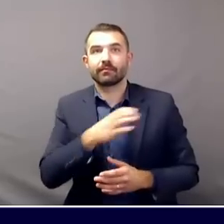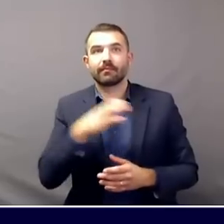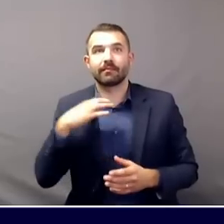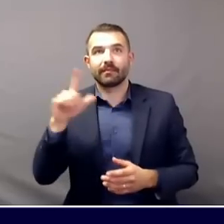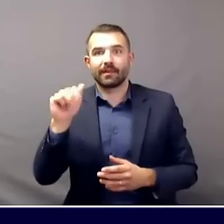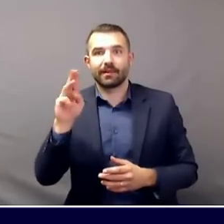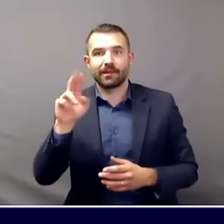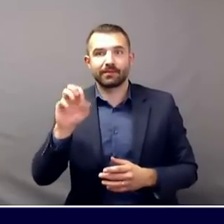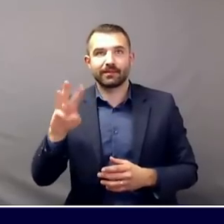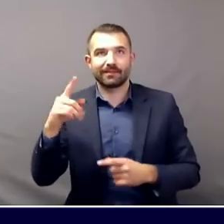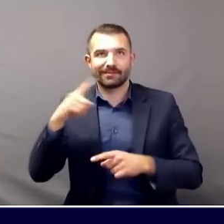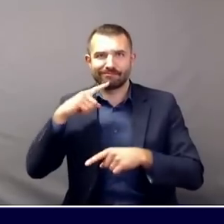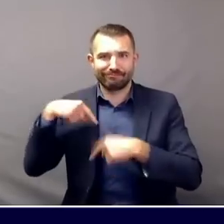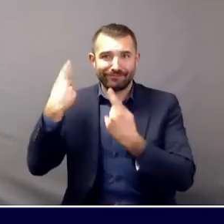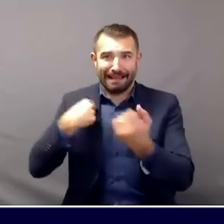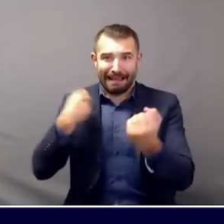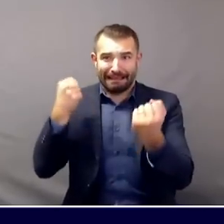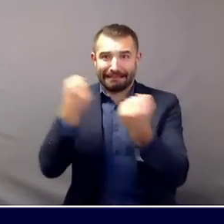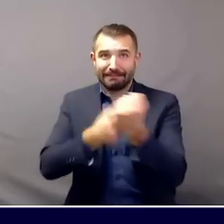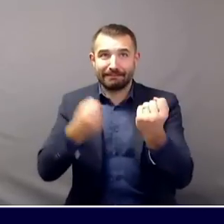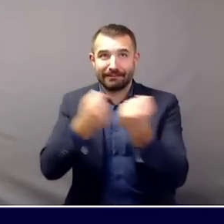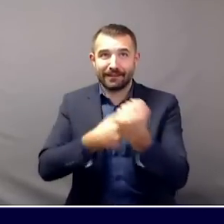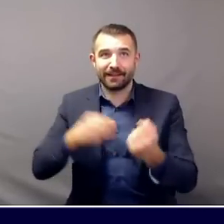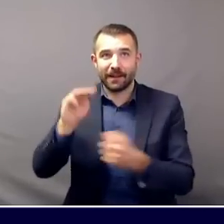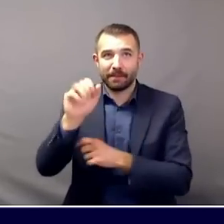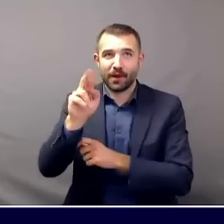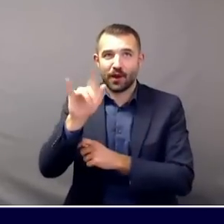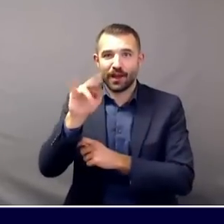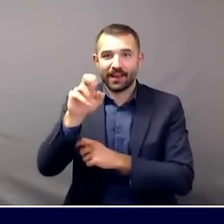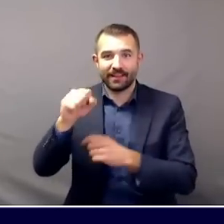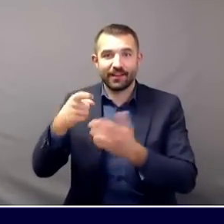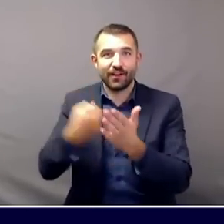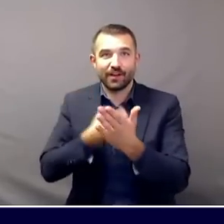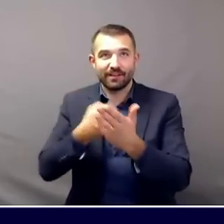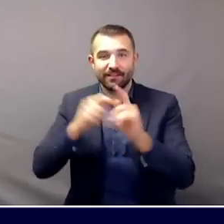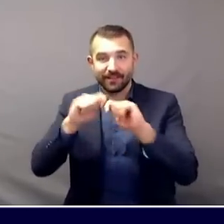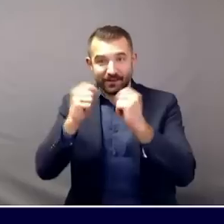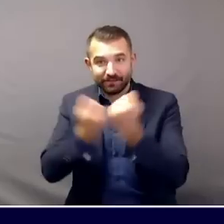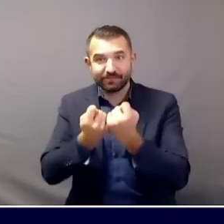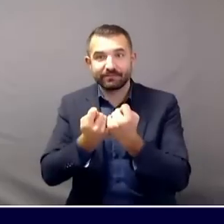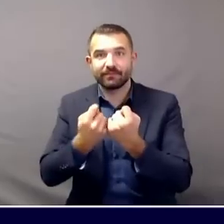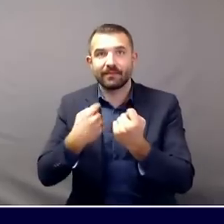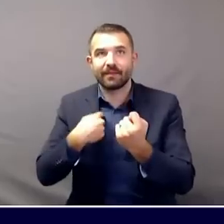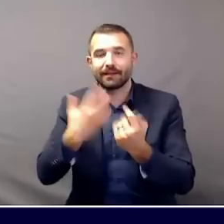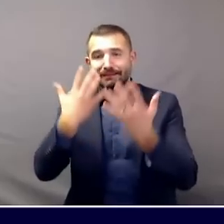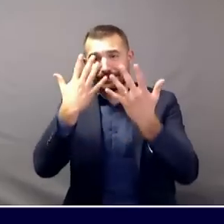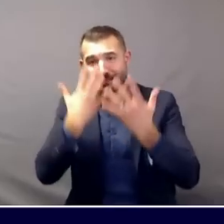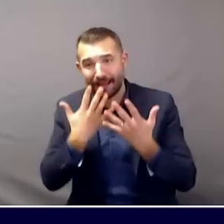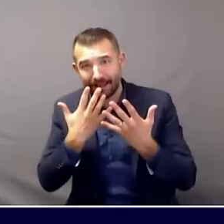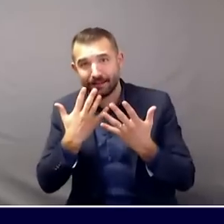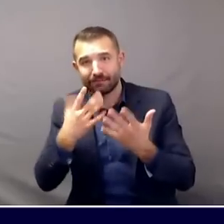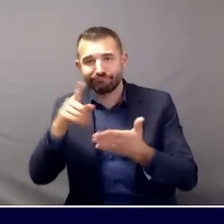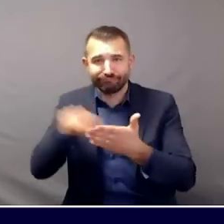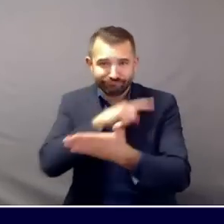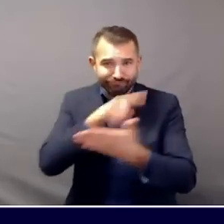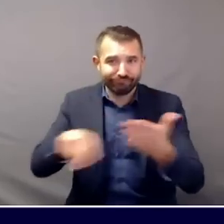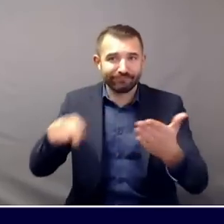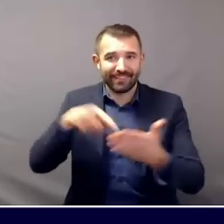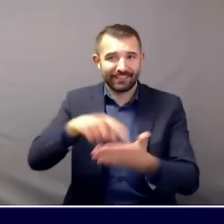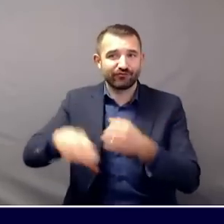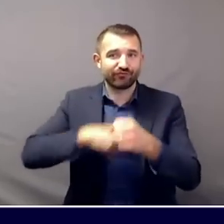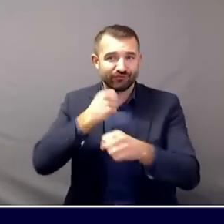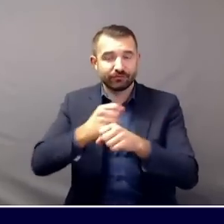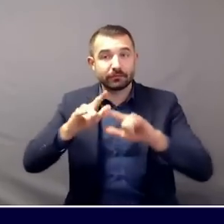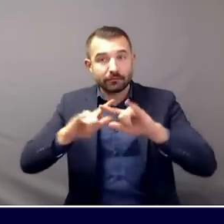fans, I was disappointed to hear the news. It was not something that the state was involved with, but also disappointed that the Beach to Beacon run got canceled